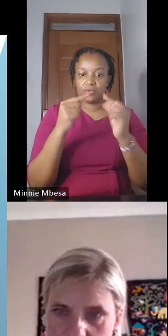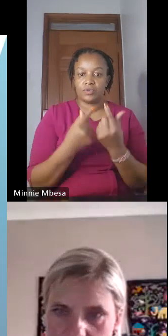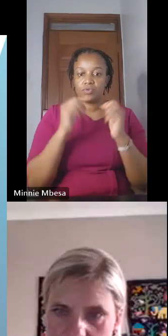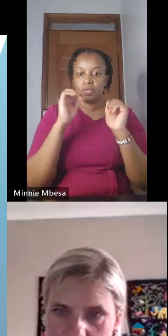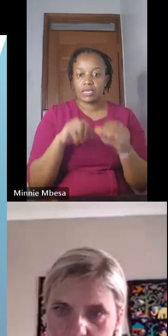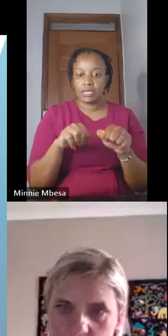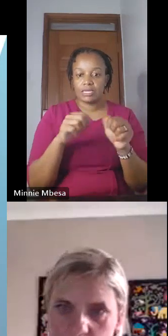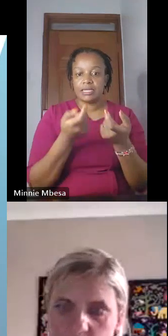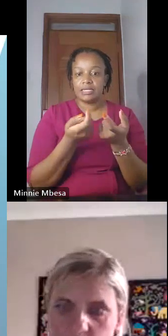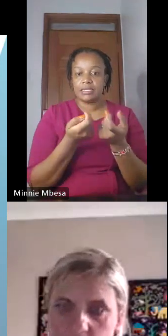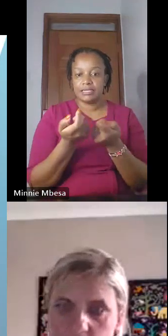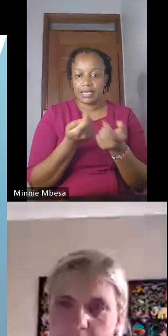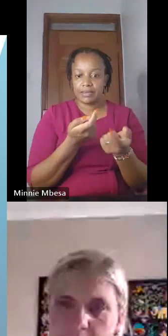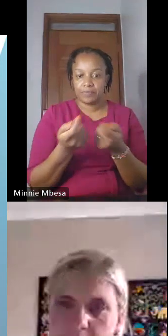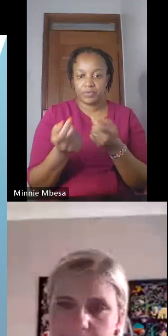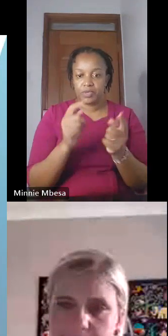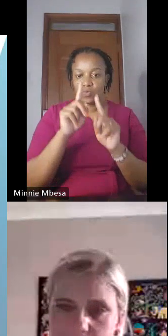box, please.